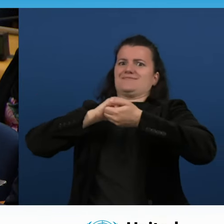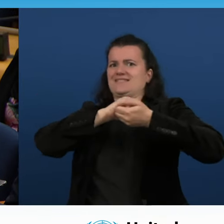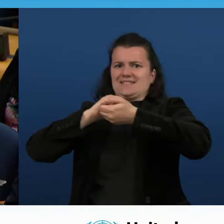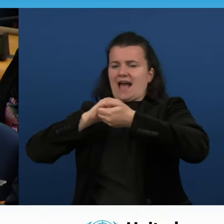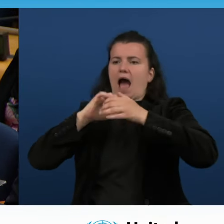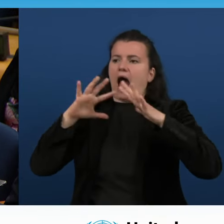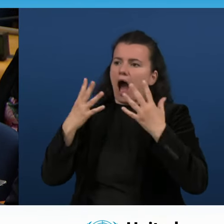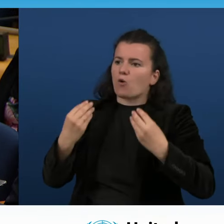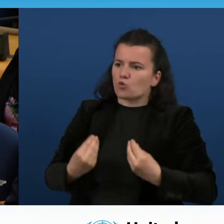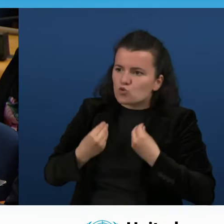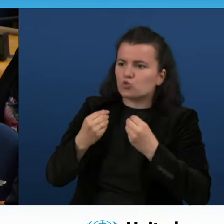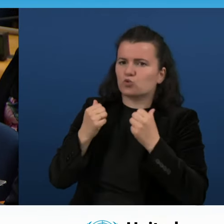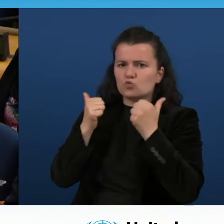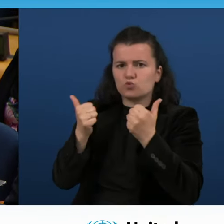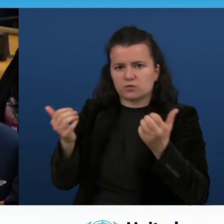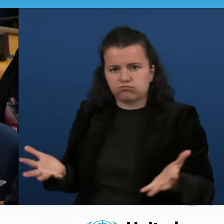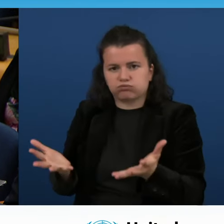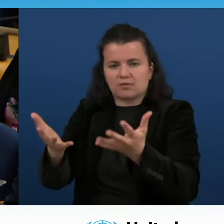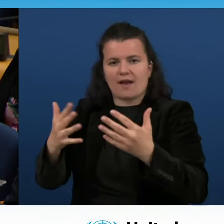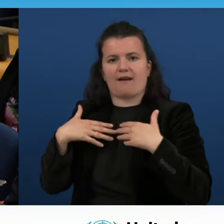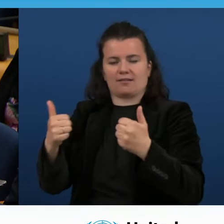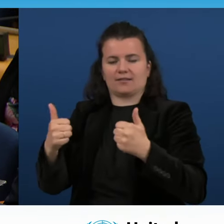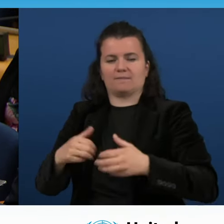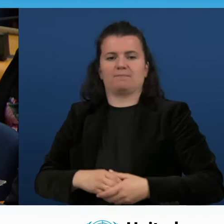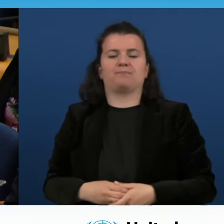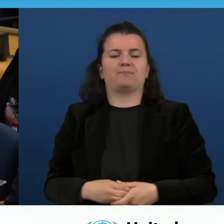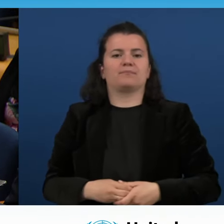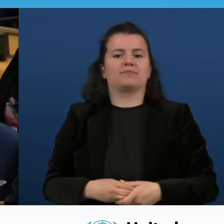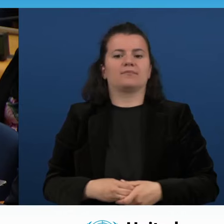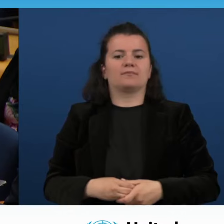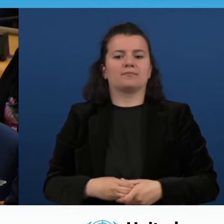we are promoting within the government of Paraguay.